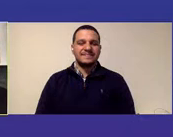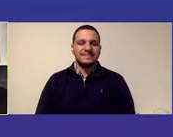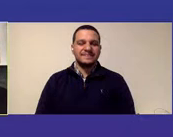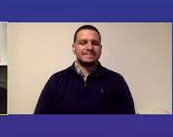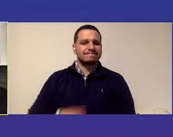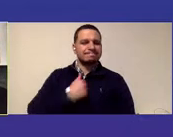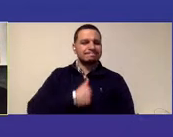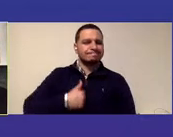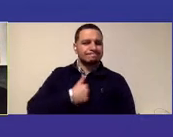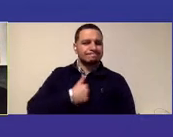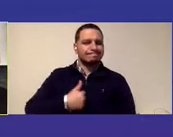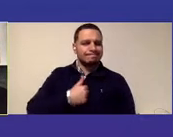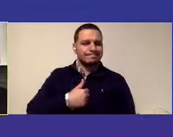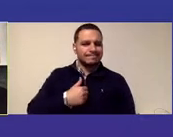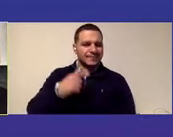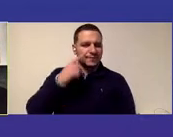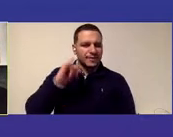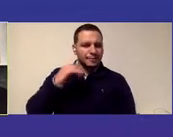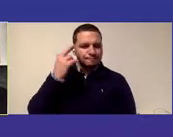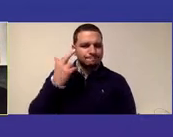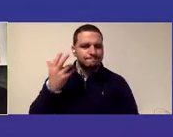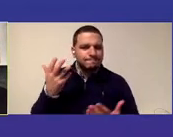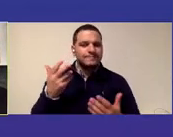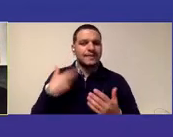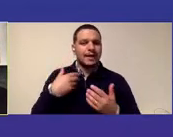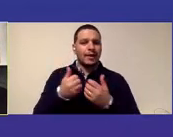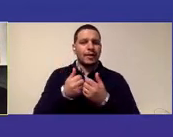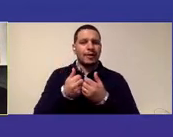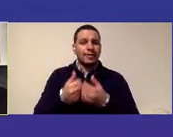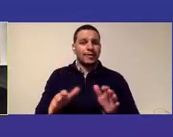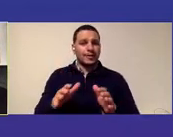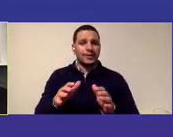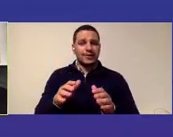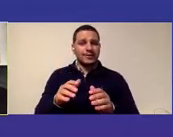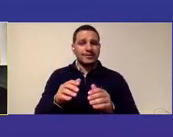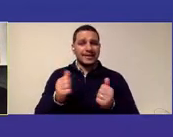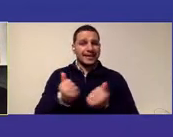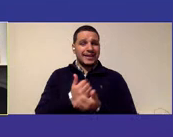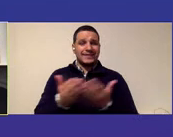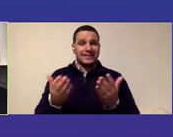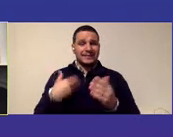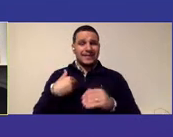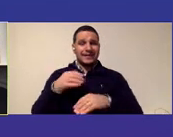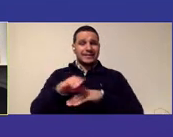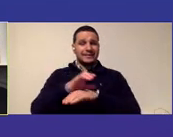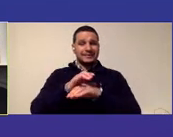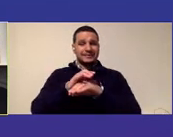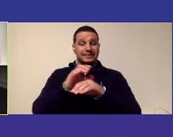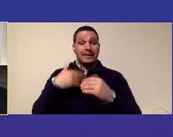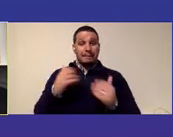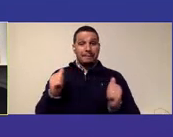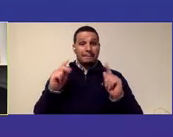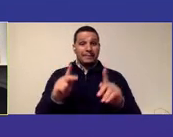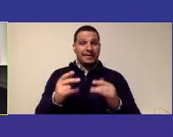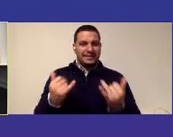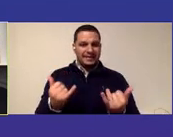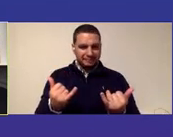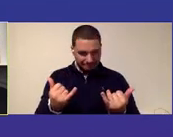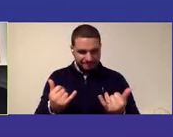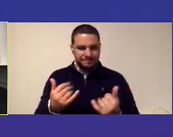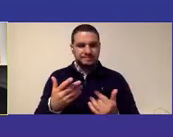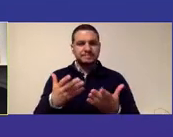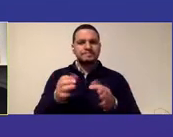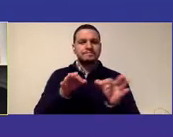Sorry about that, folks. I lost all of the materials in my computer, but I'm back now. So I want to describe